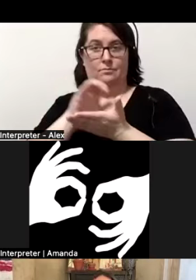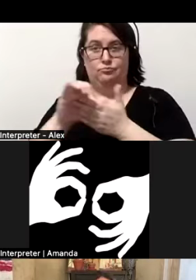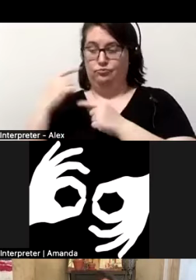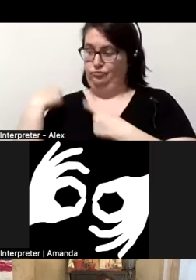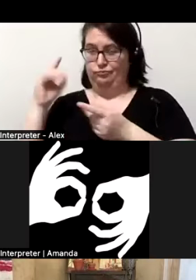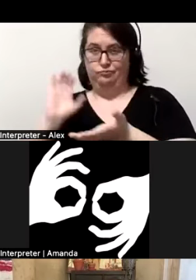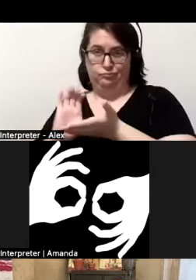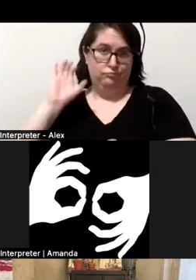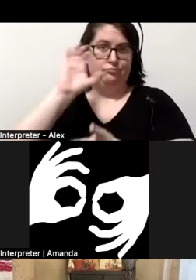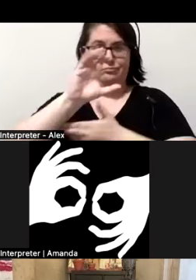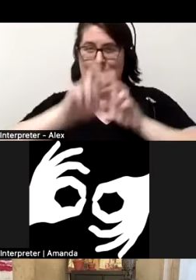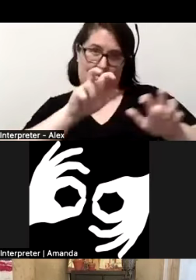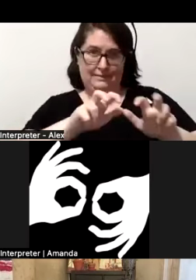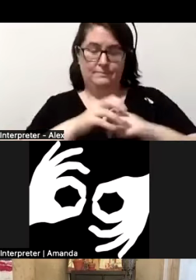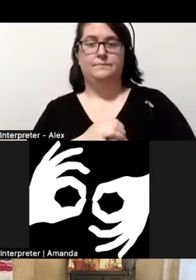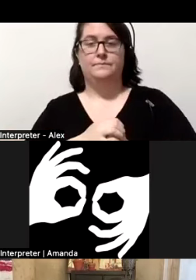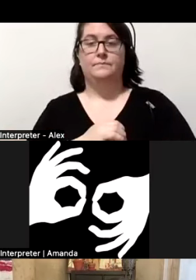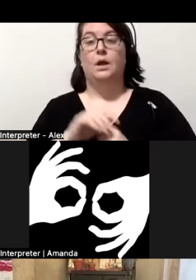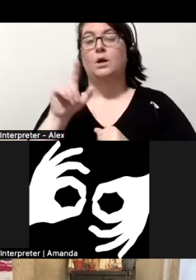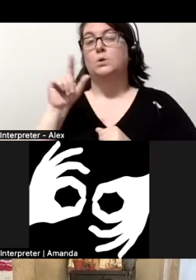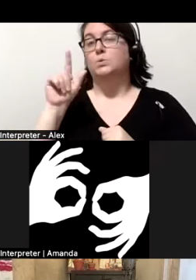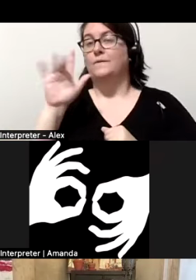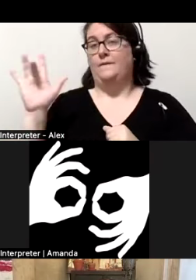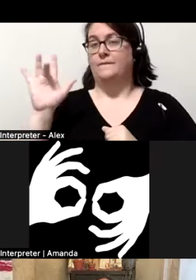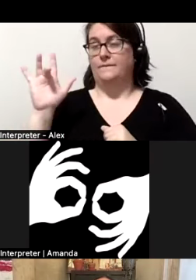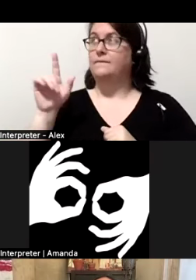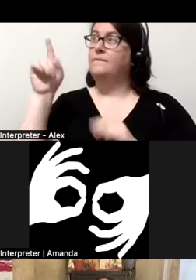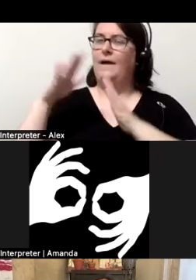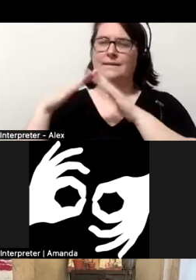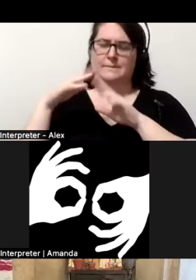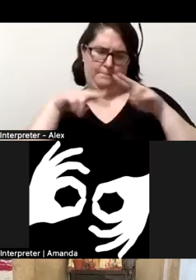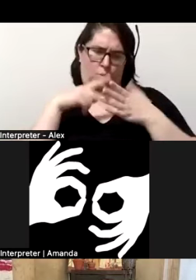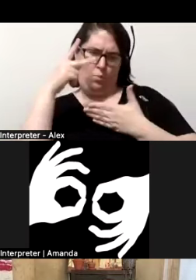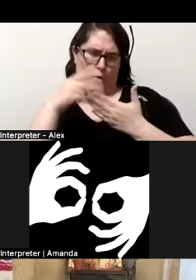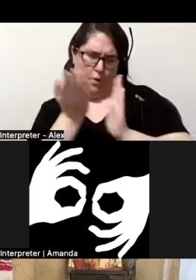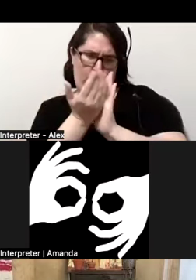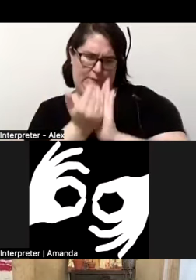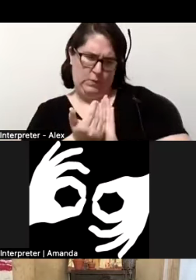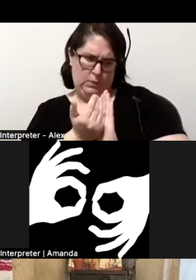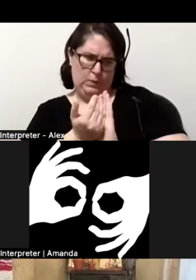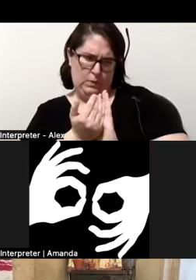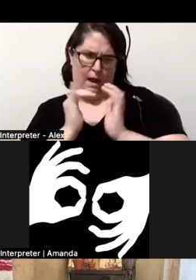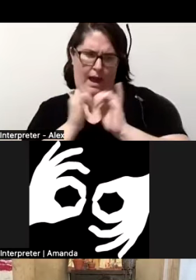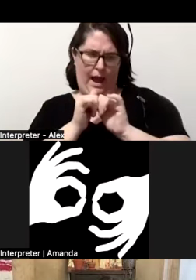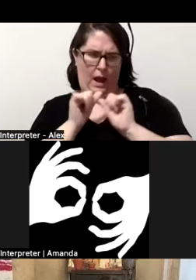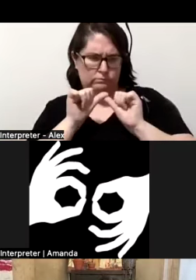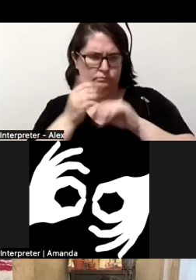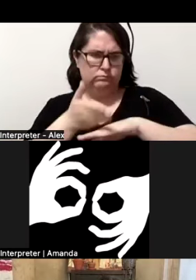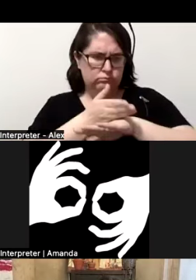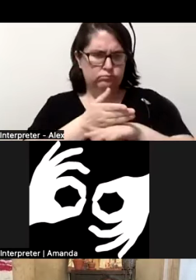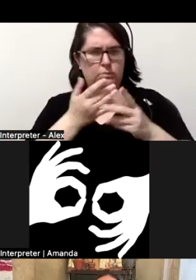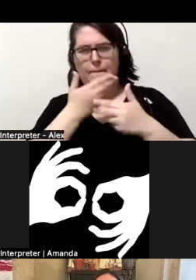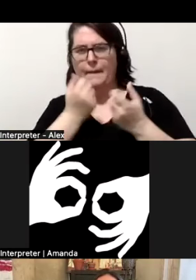In 2025, the city completed a review of the program to determine how it can continue to best support the arts in